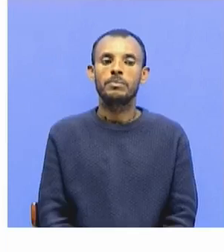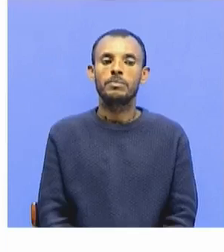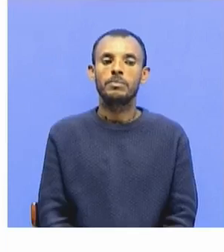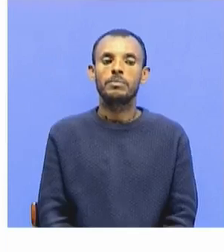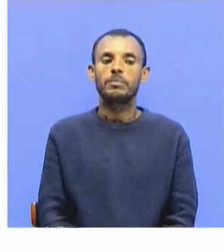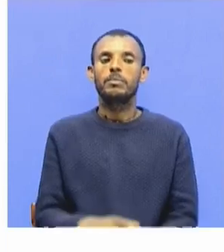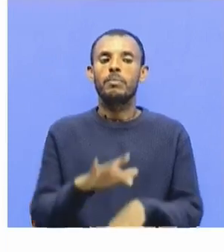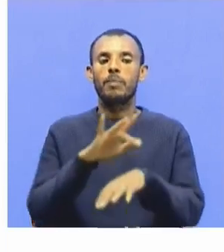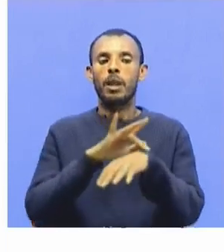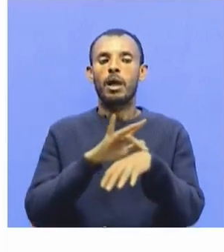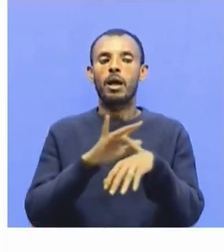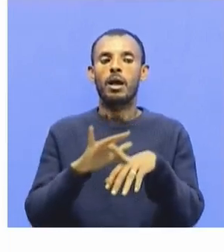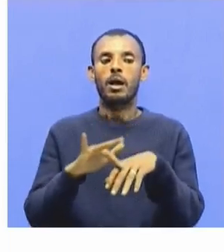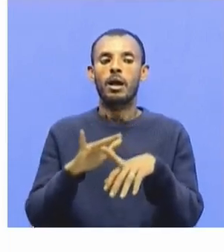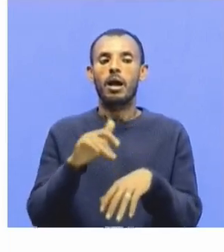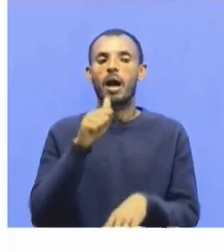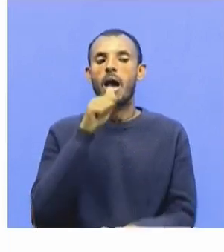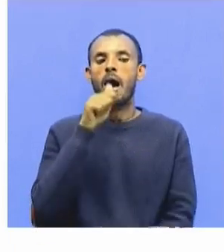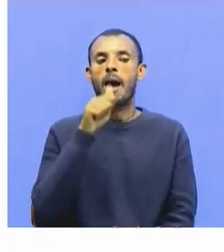Blank, I'm